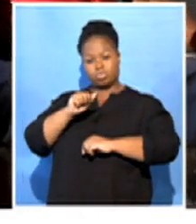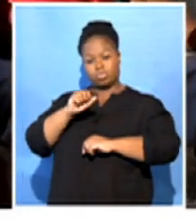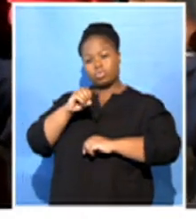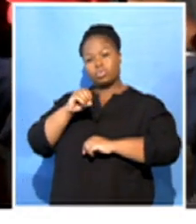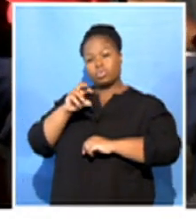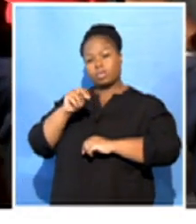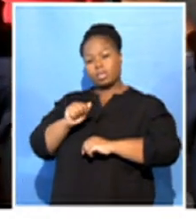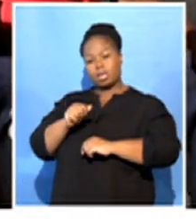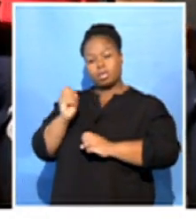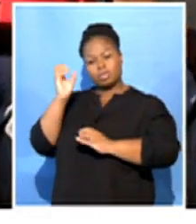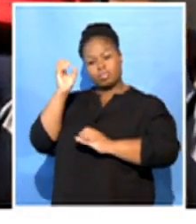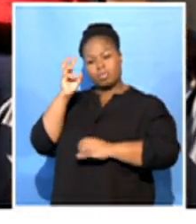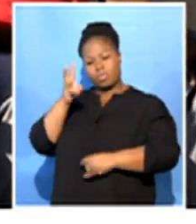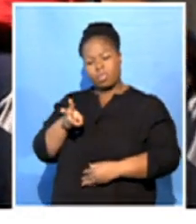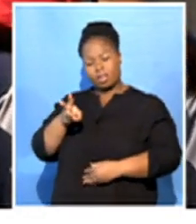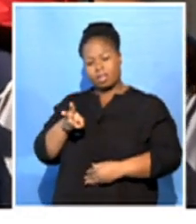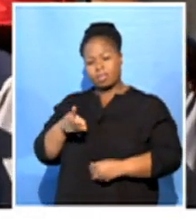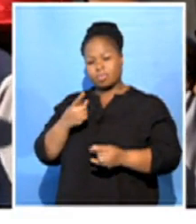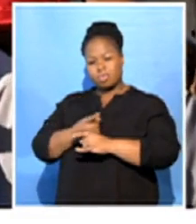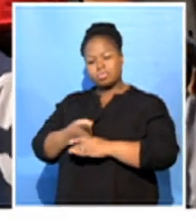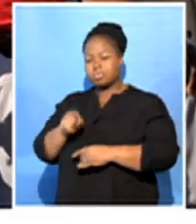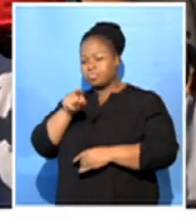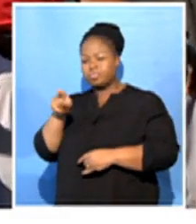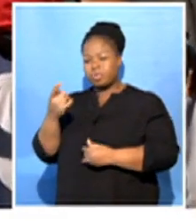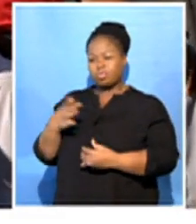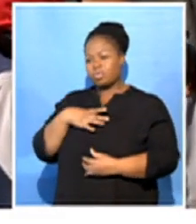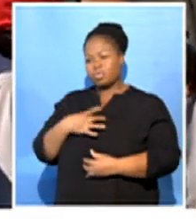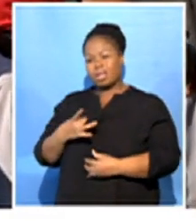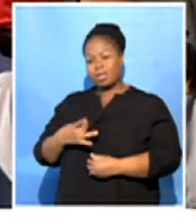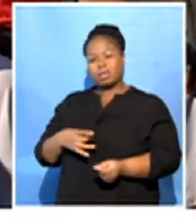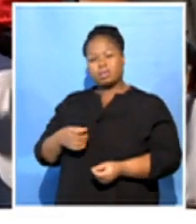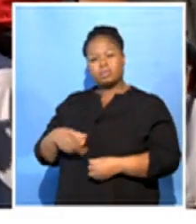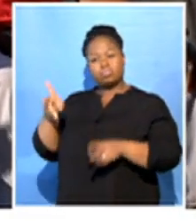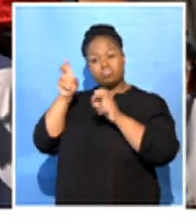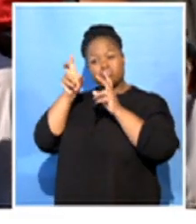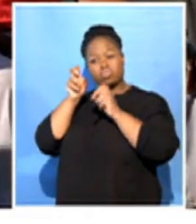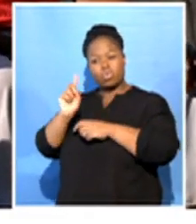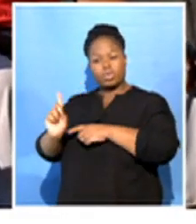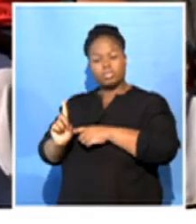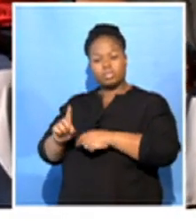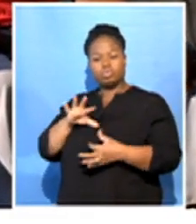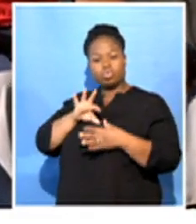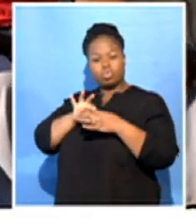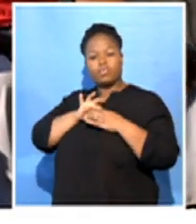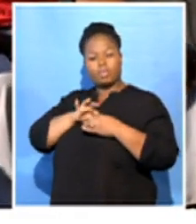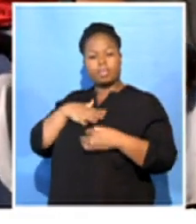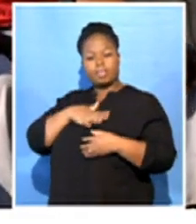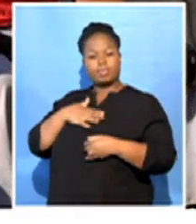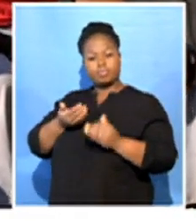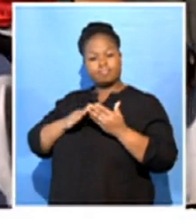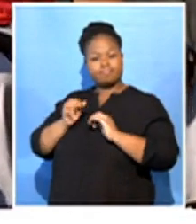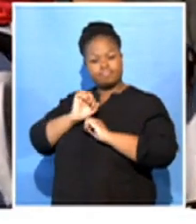intetho yesizwe ba isizwe esisime njani, mhlawumbe ungathanda chaphazela entoni ezawuthetha nawe njengomhlali walapha?